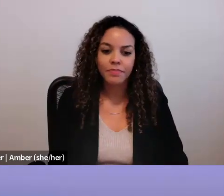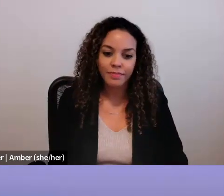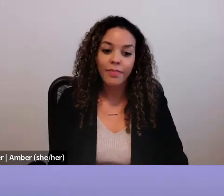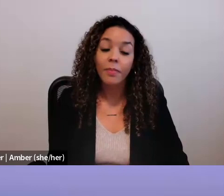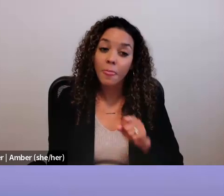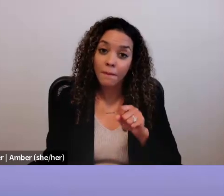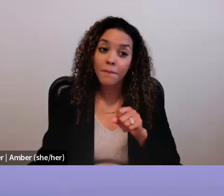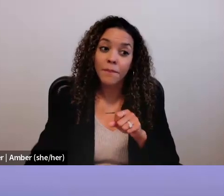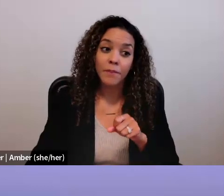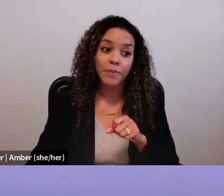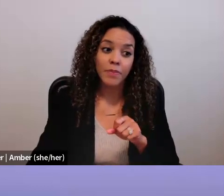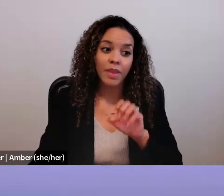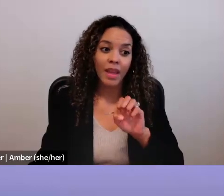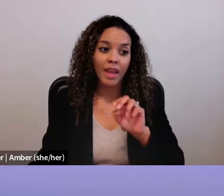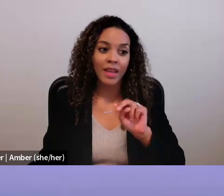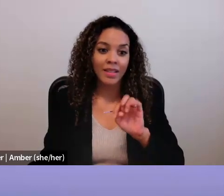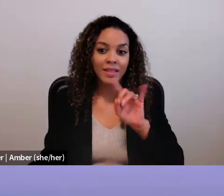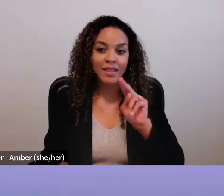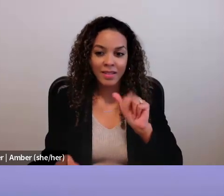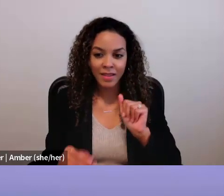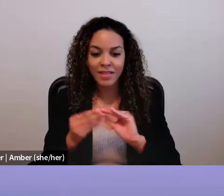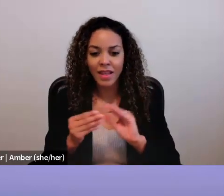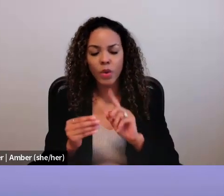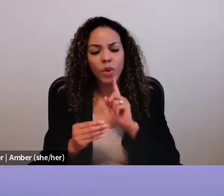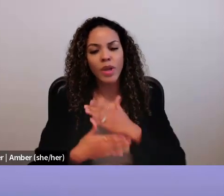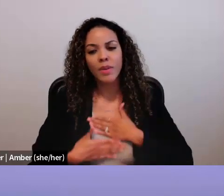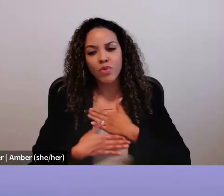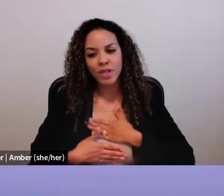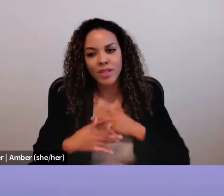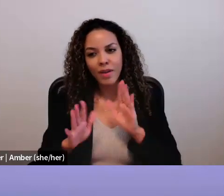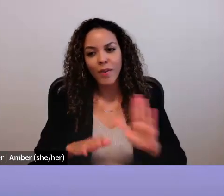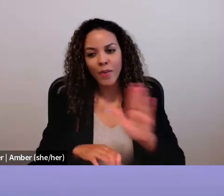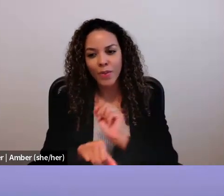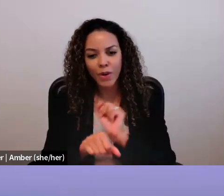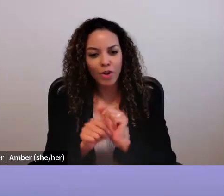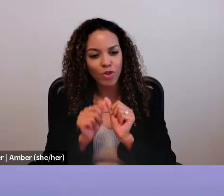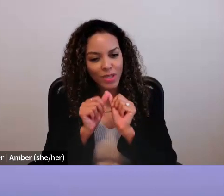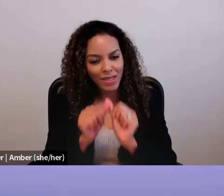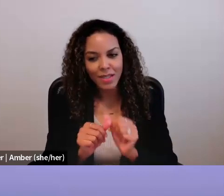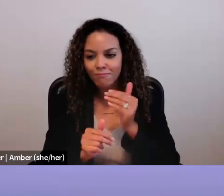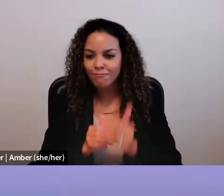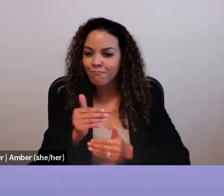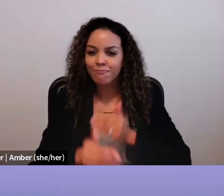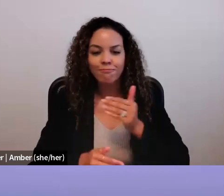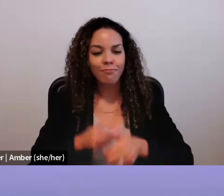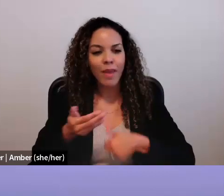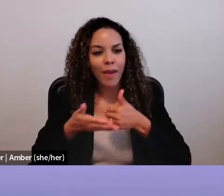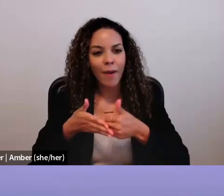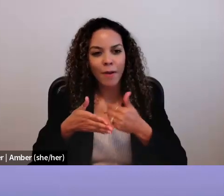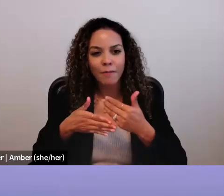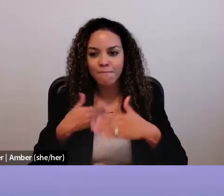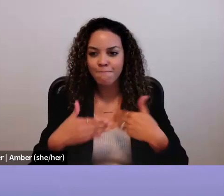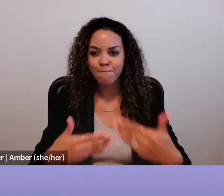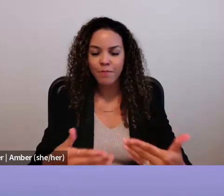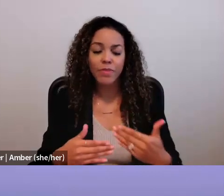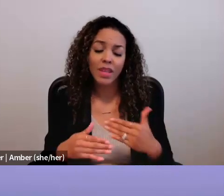Absolutely. And we really appreciate that you all keep working for the cause and keep moving us forward. It definitely does take a lot